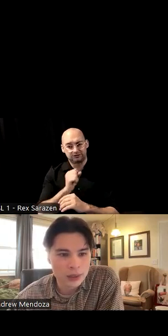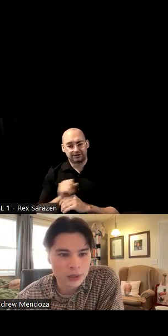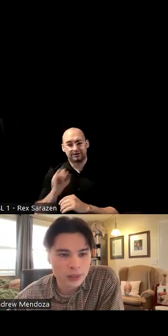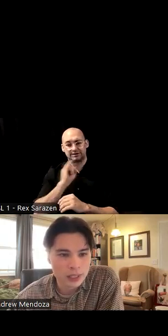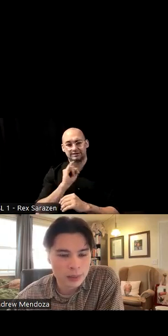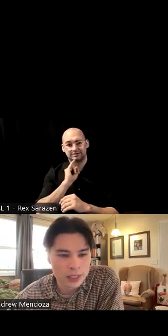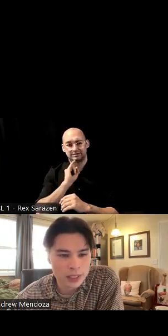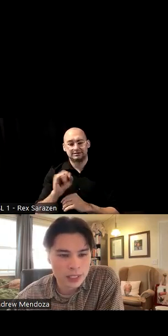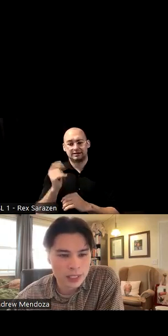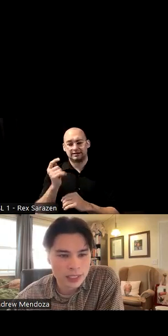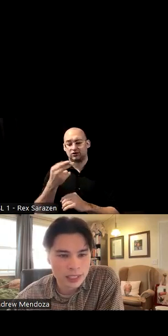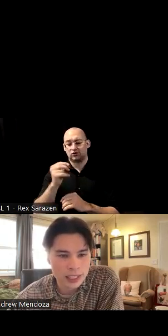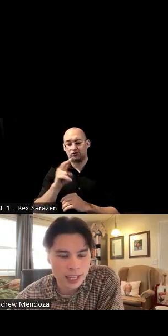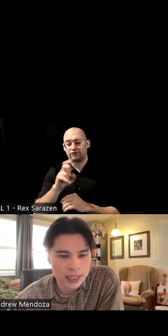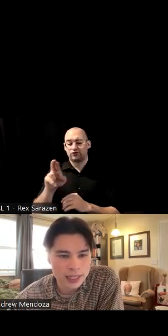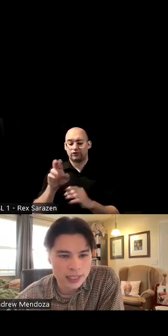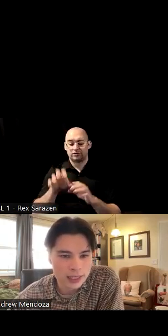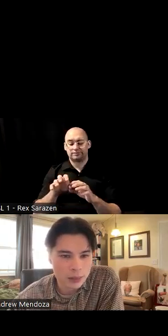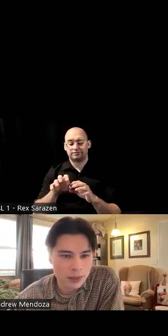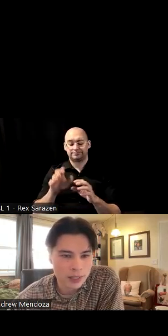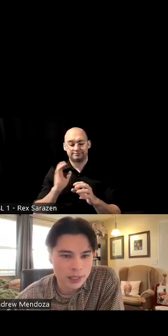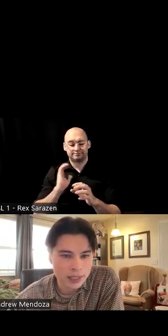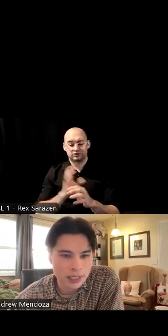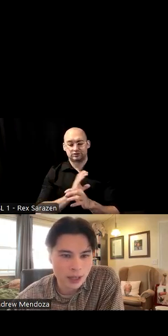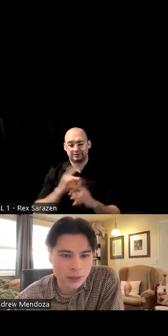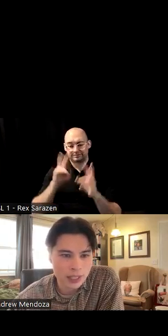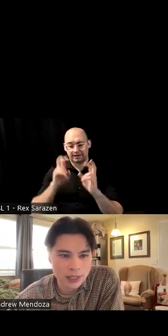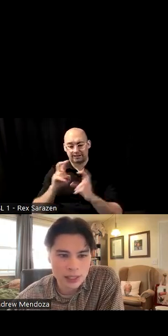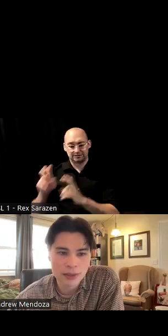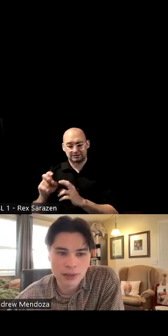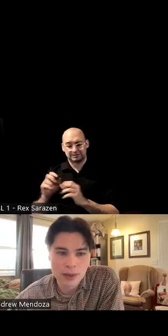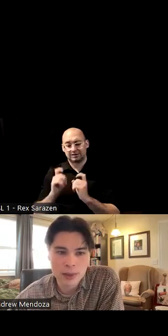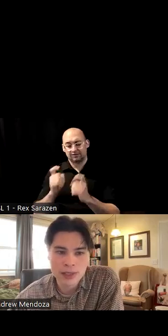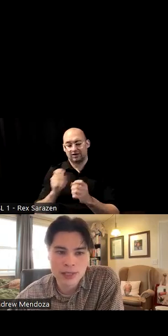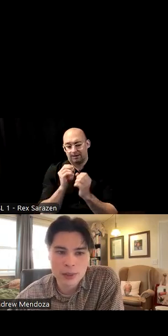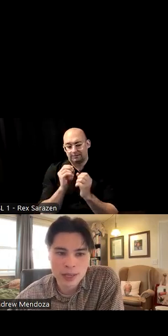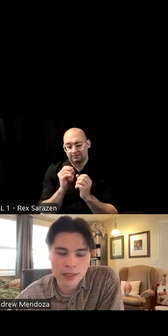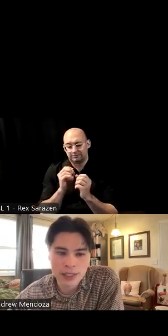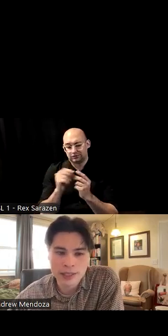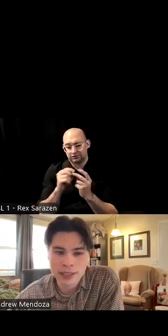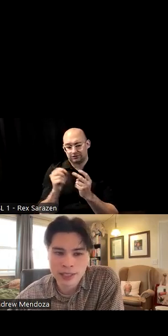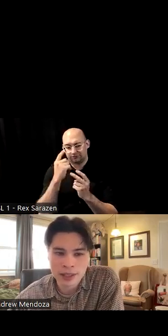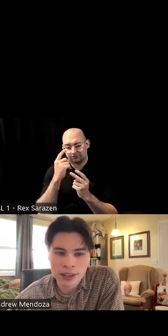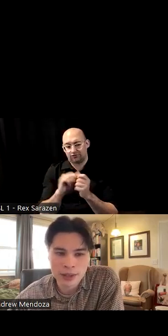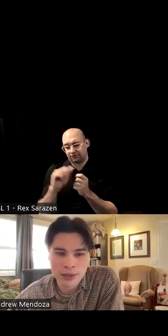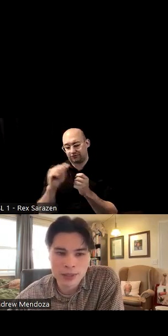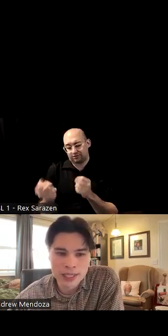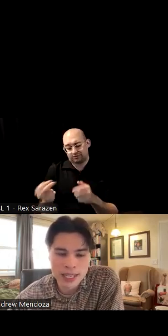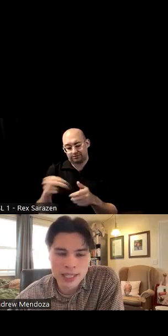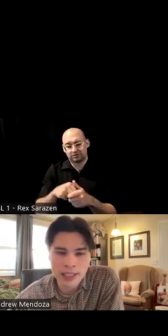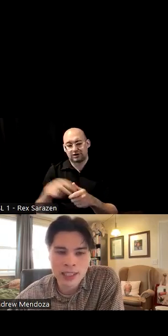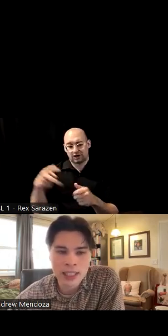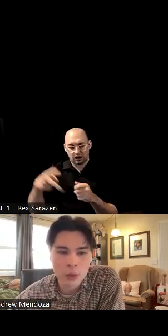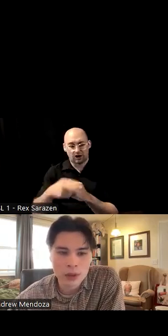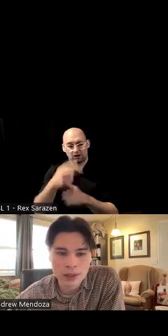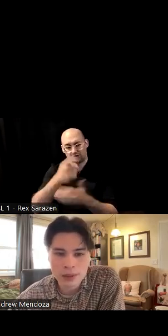the Little Hoover Commission conducted an analysis that provided the optionality for remote participation has cut costs from the